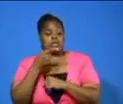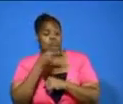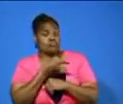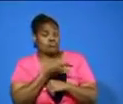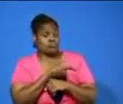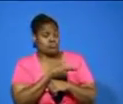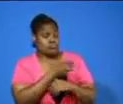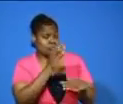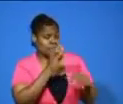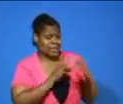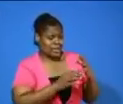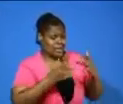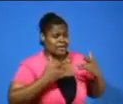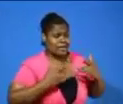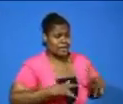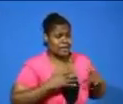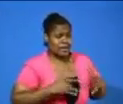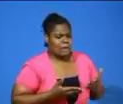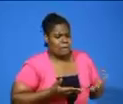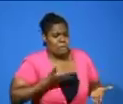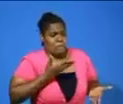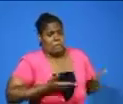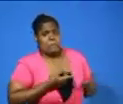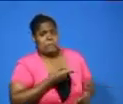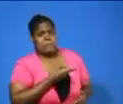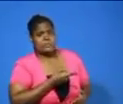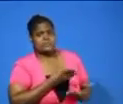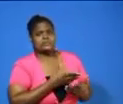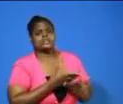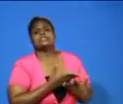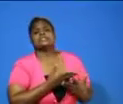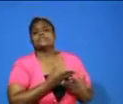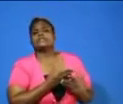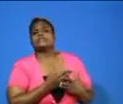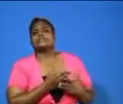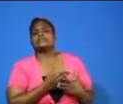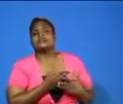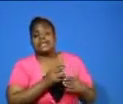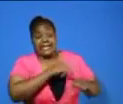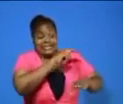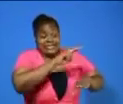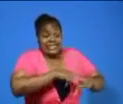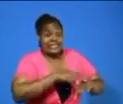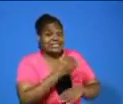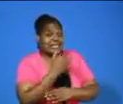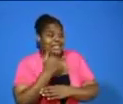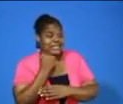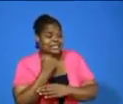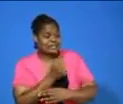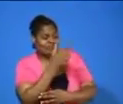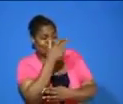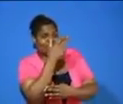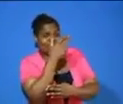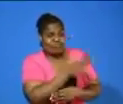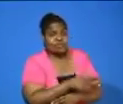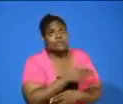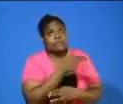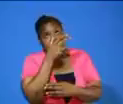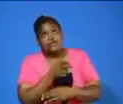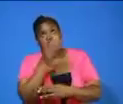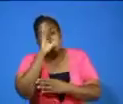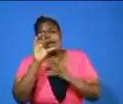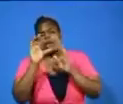despondency. Well, he might be. Nationally, Israel had forsaken God's covenant, the